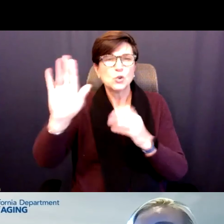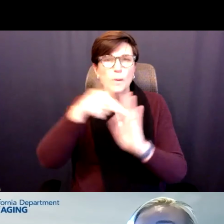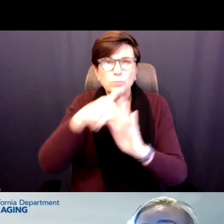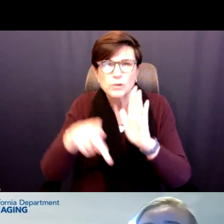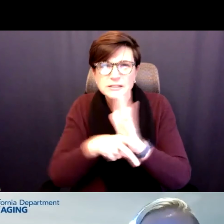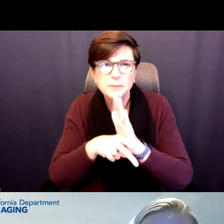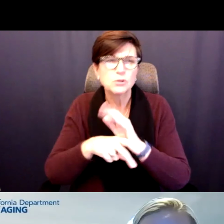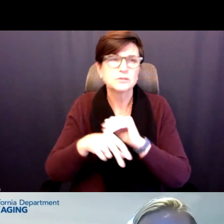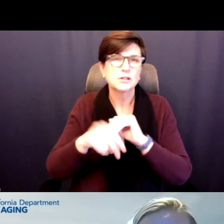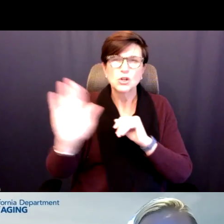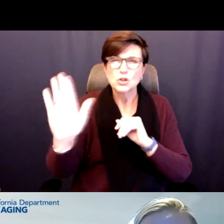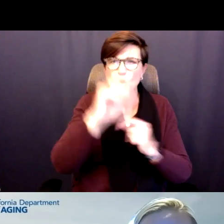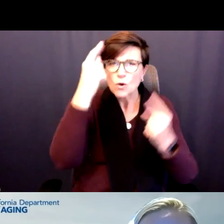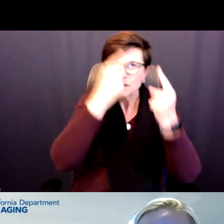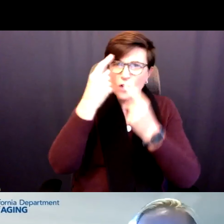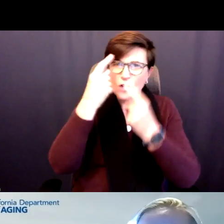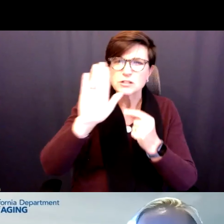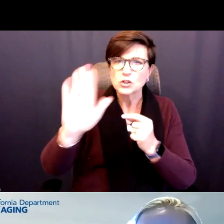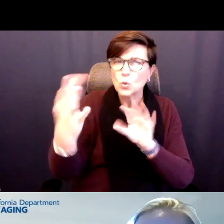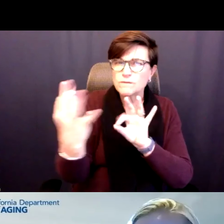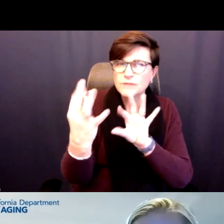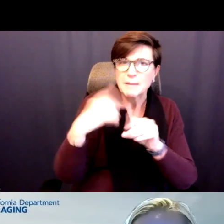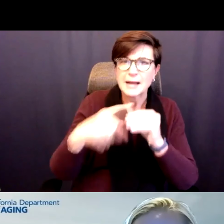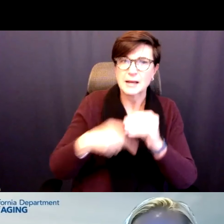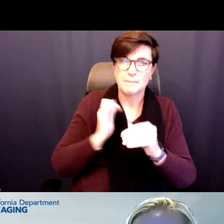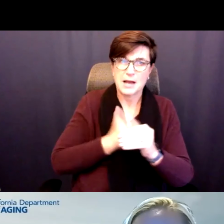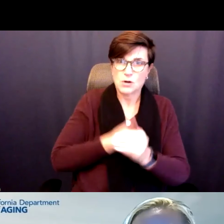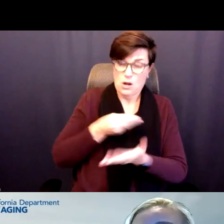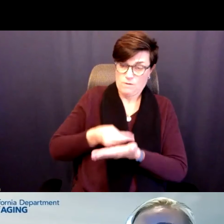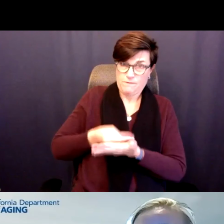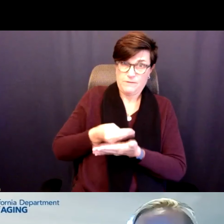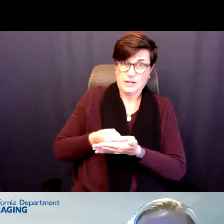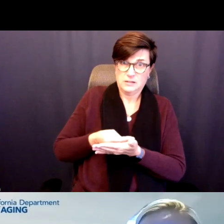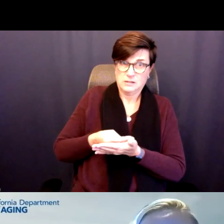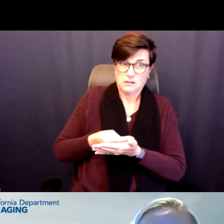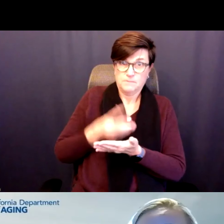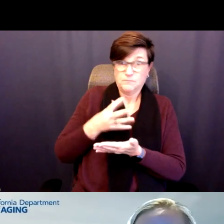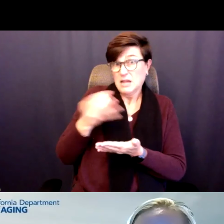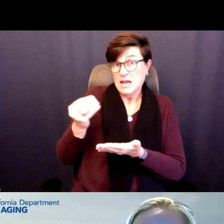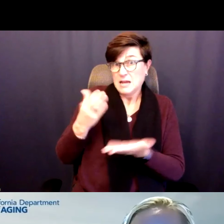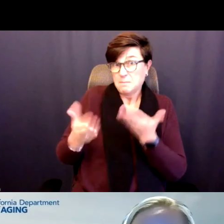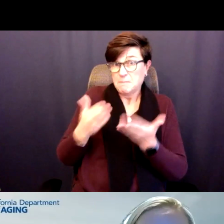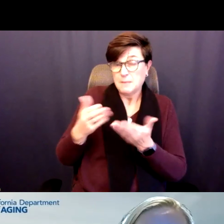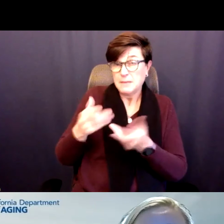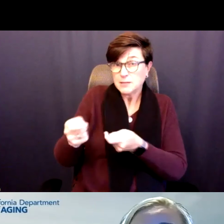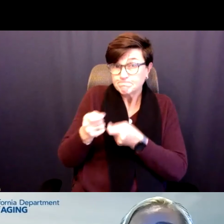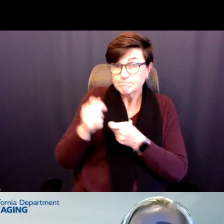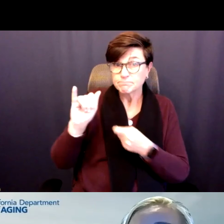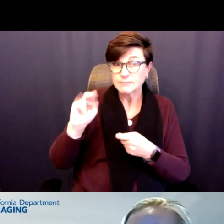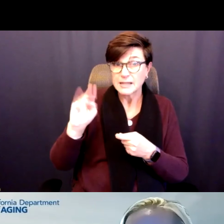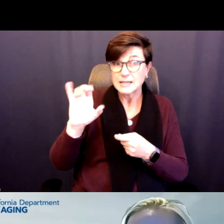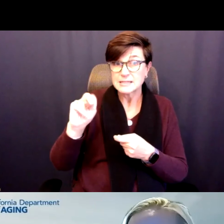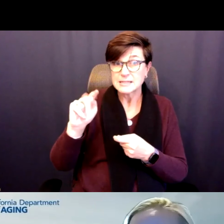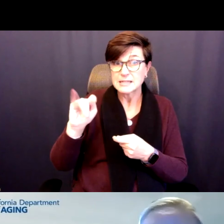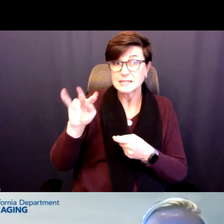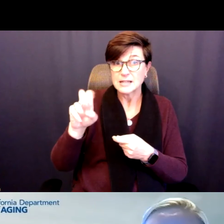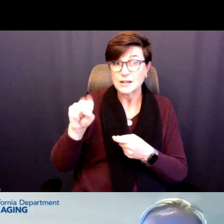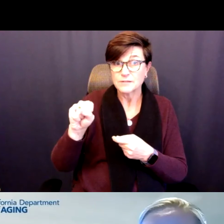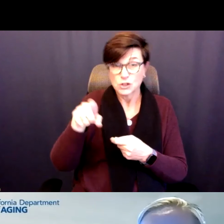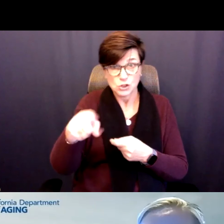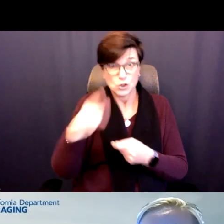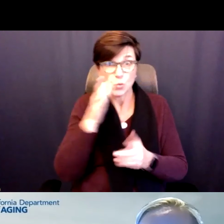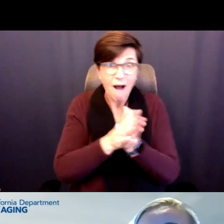thoughts on some of the funding prioritization as well as scoring incentives? And then we have some additional questions related to